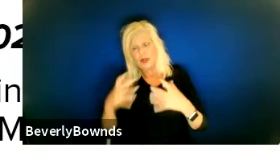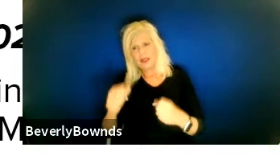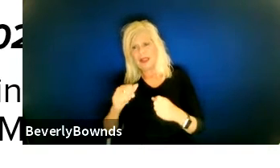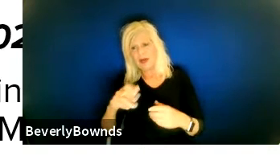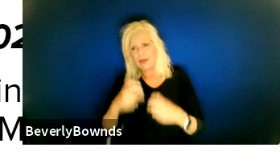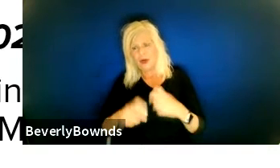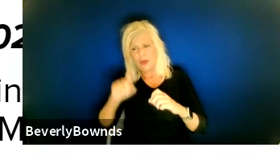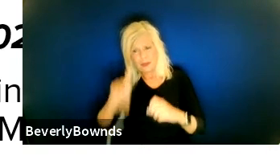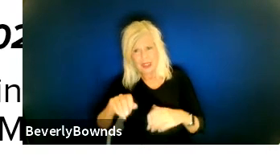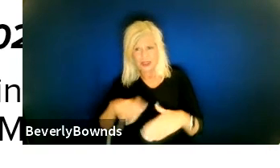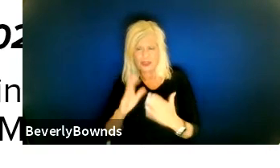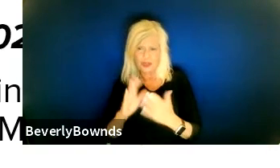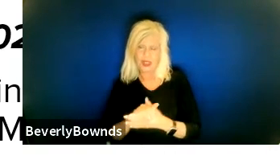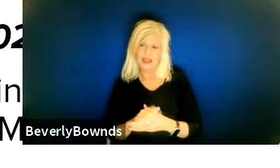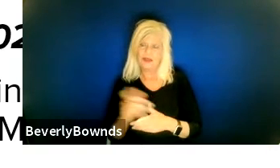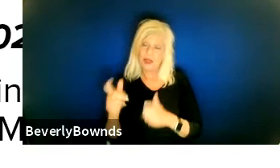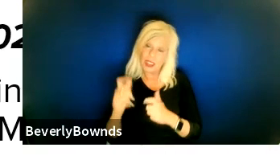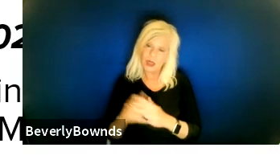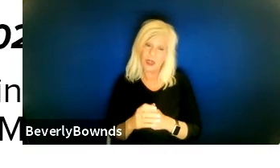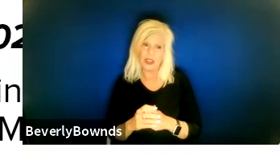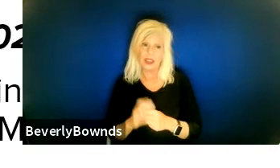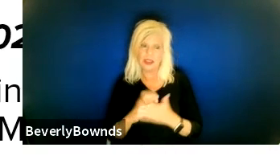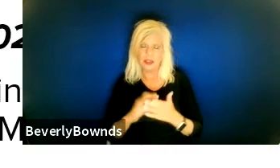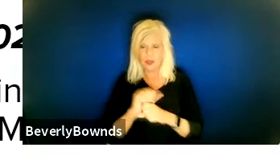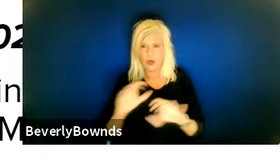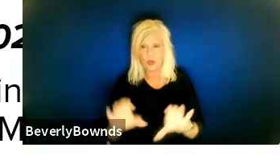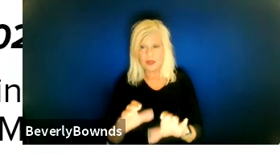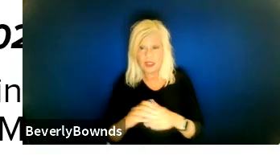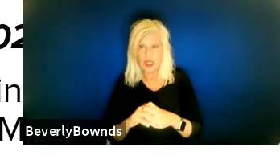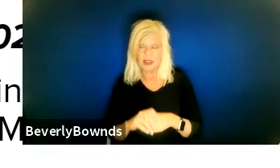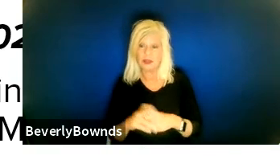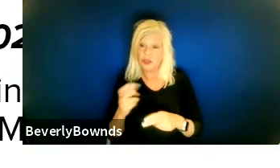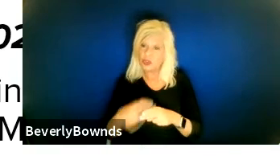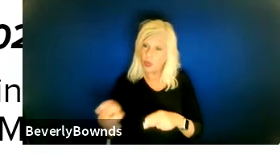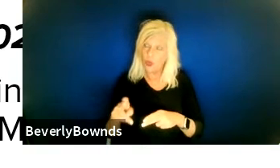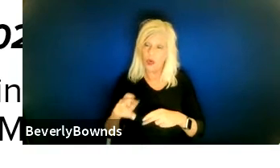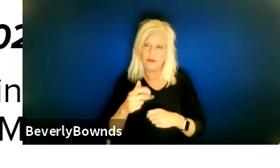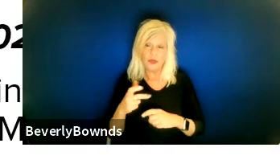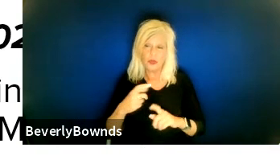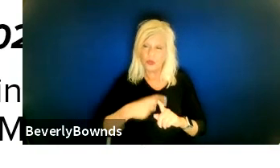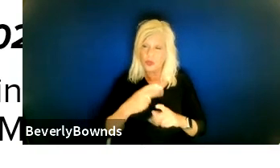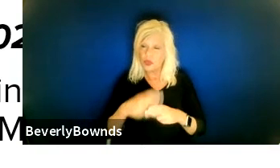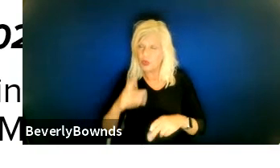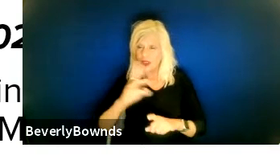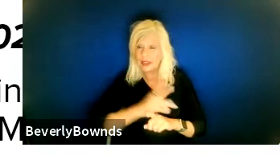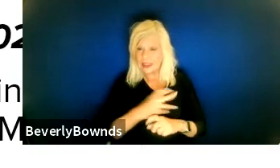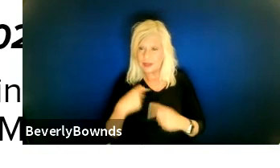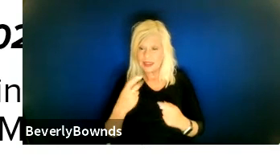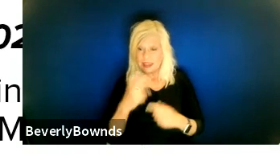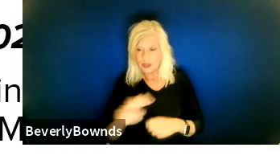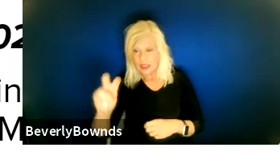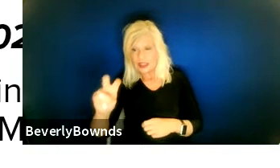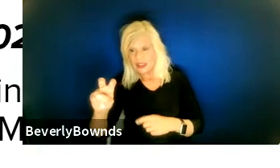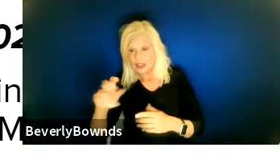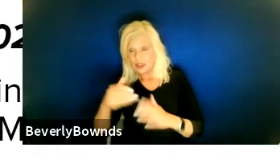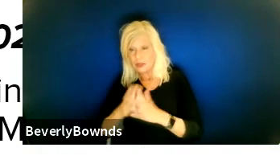address. Very quickly, this is just some of the work we've done in just this short month or this short 6 months since I've transitioned into